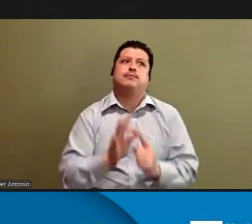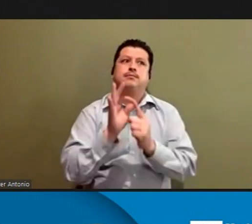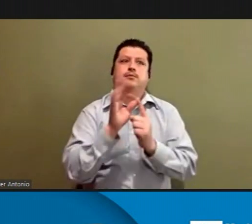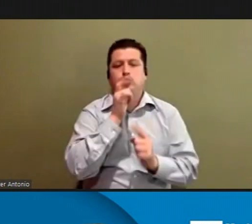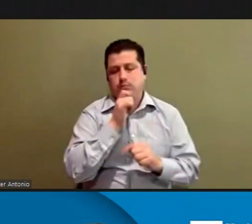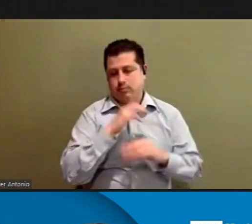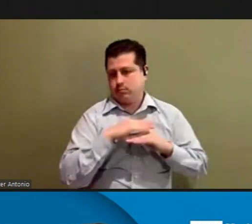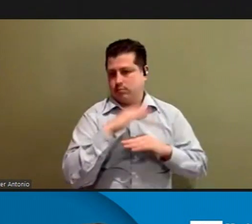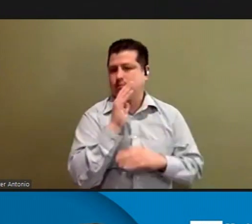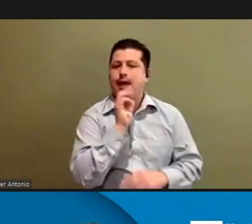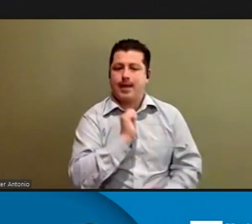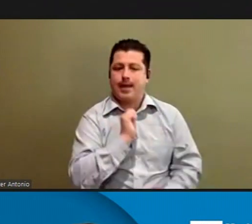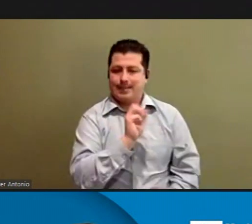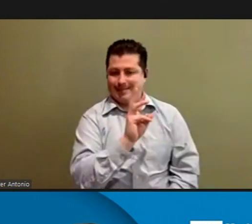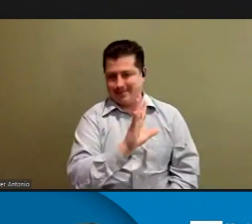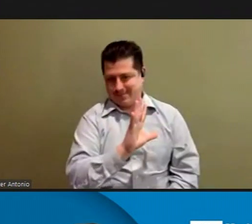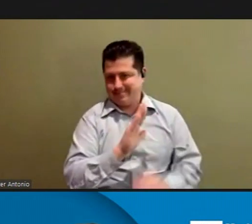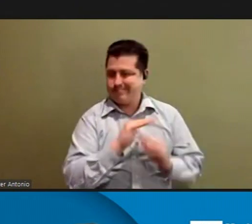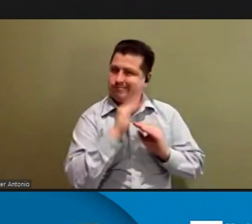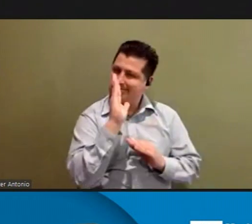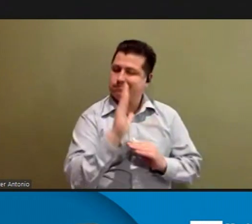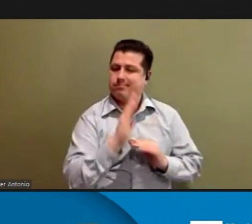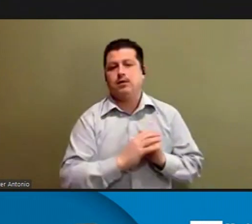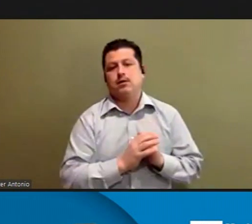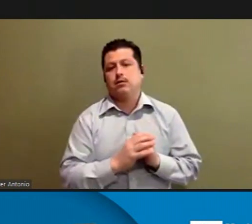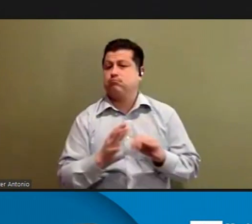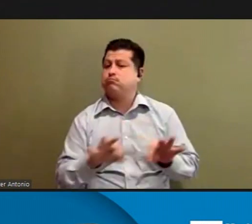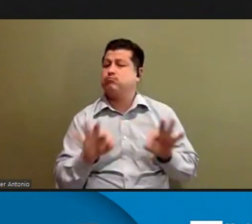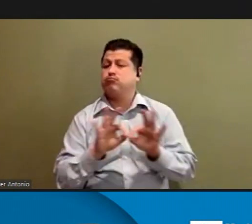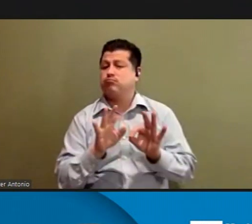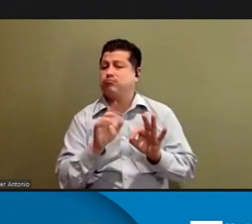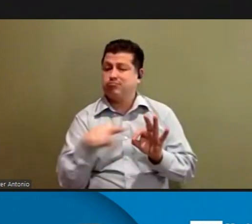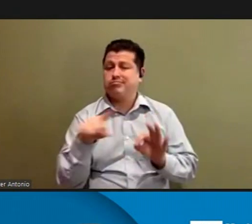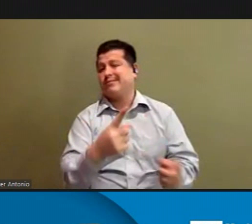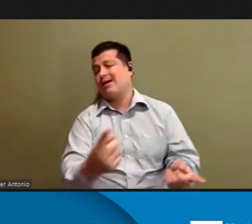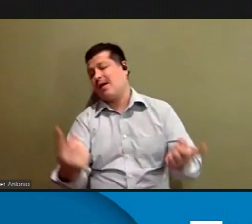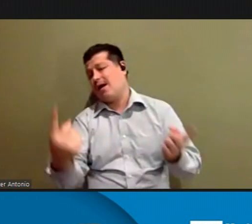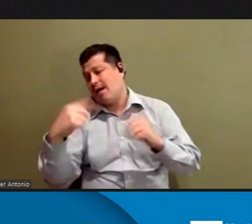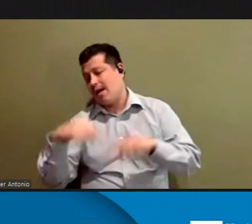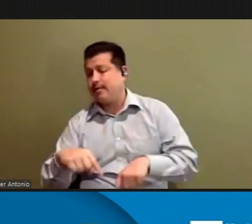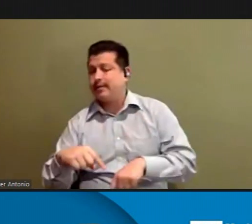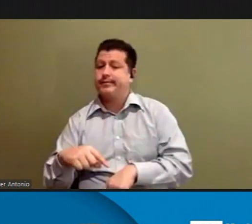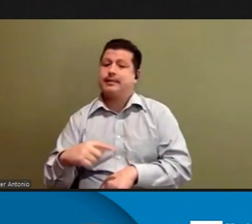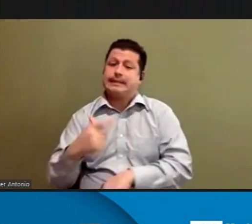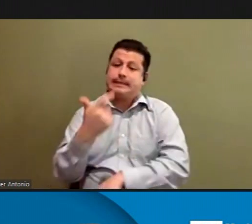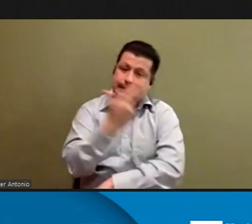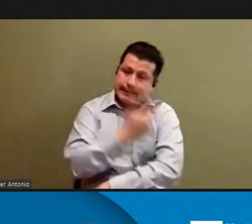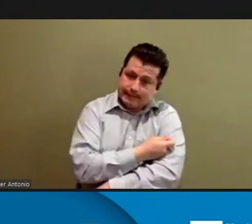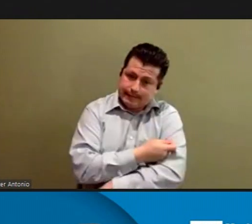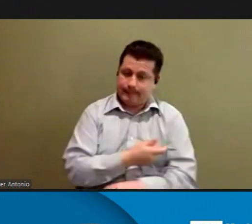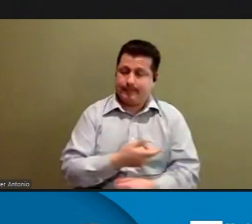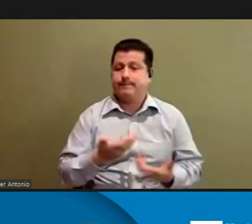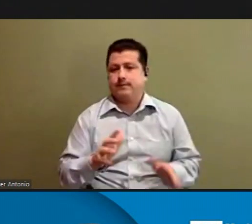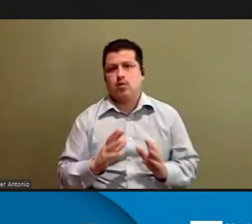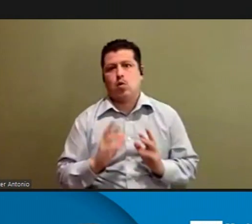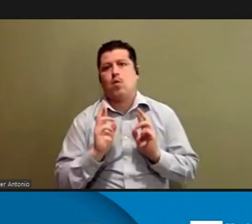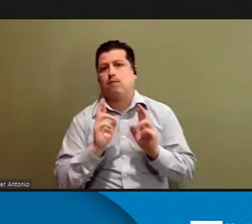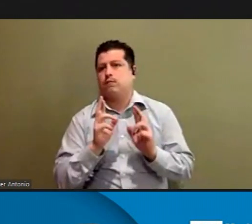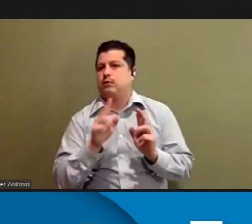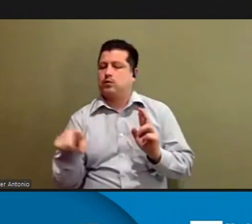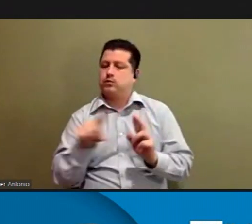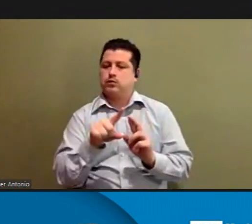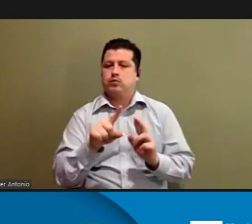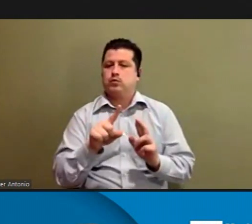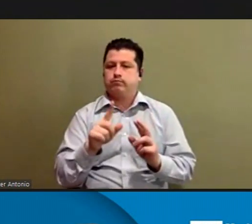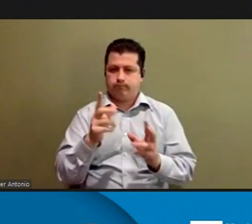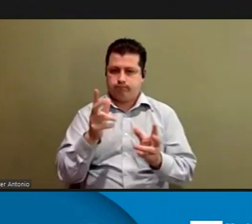for, that you come out and get your vaccination. I hope you have enough information to make you make an informed decision,